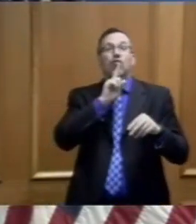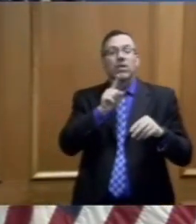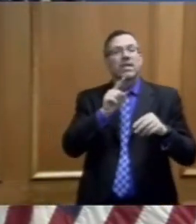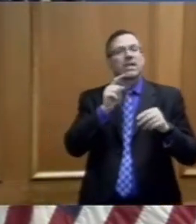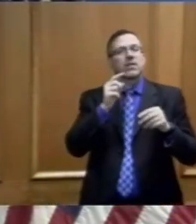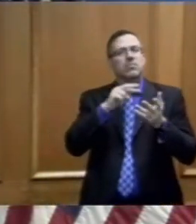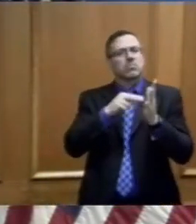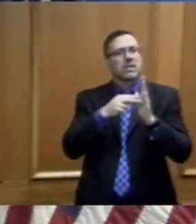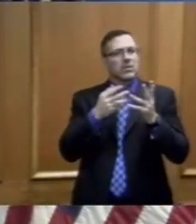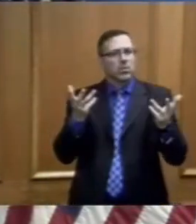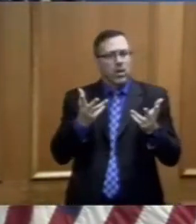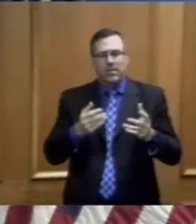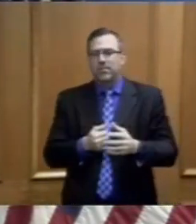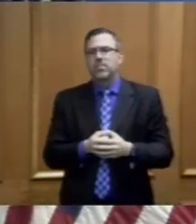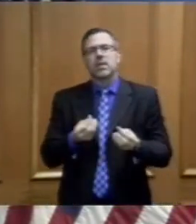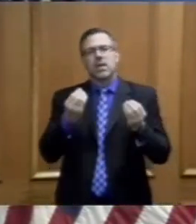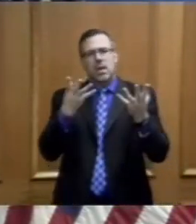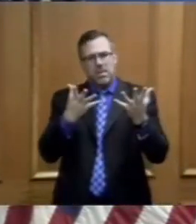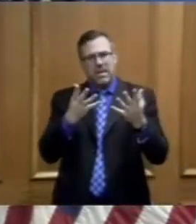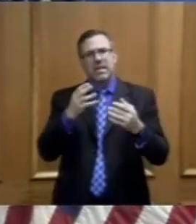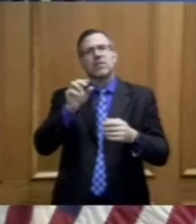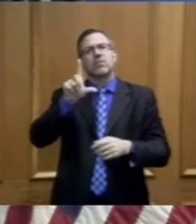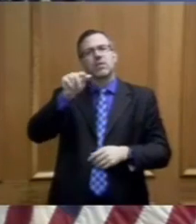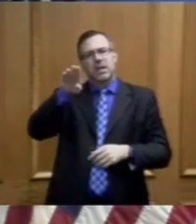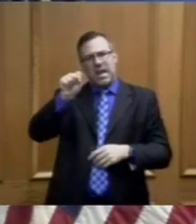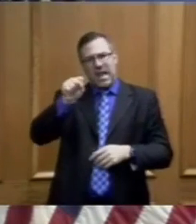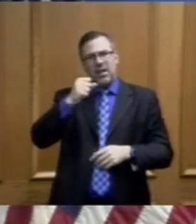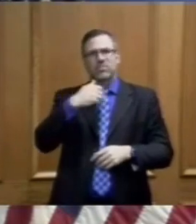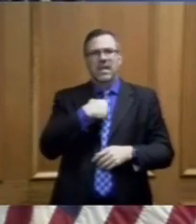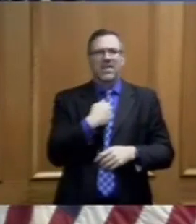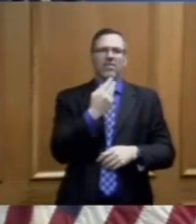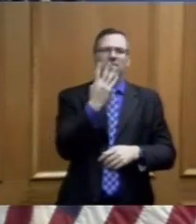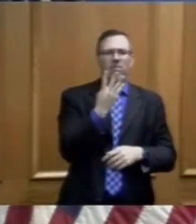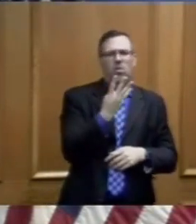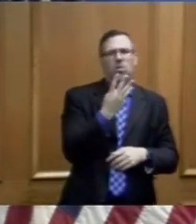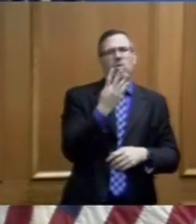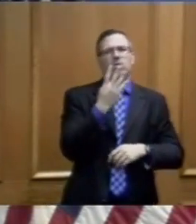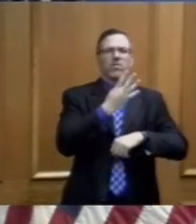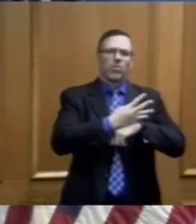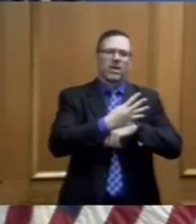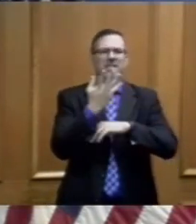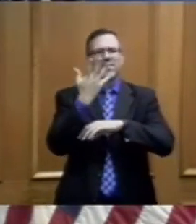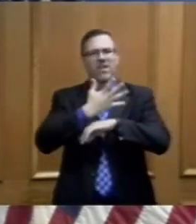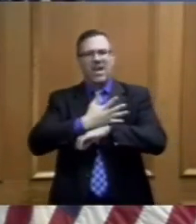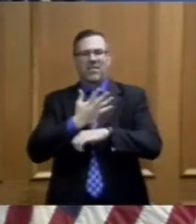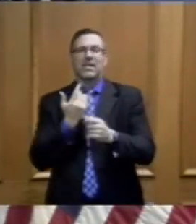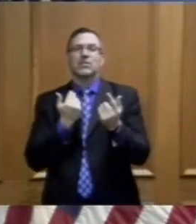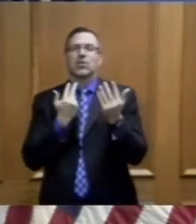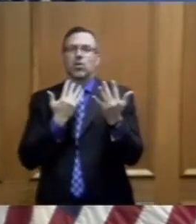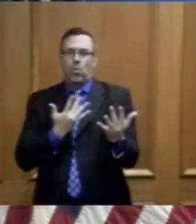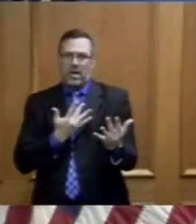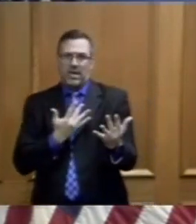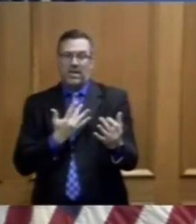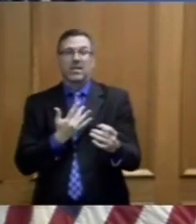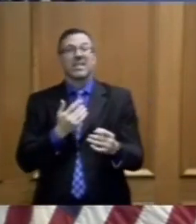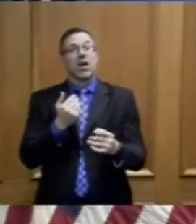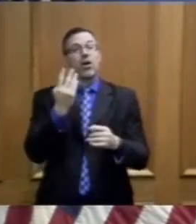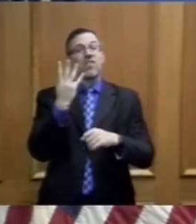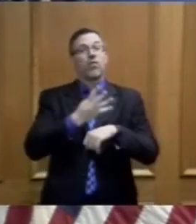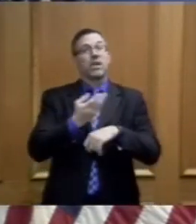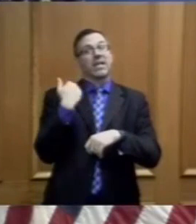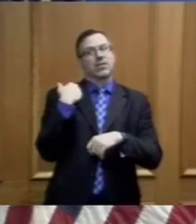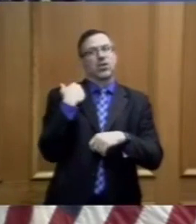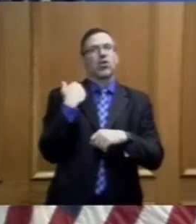represents is a lot of private labs have a 4 to 5 day testing lag, and 4 to 5 days ago was the weekend. We know people present